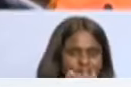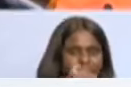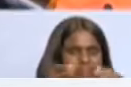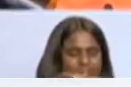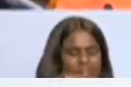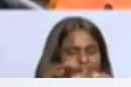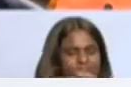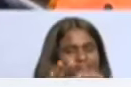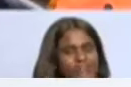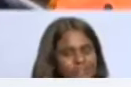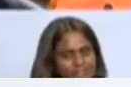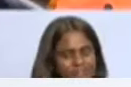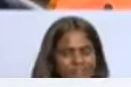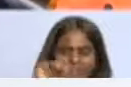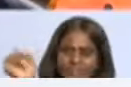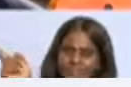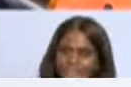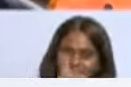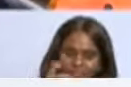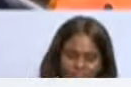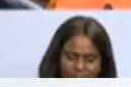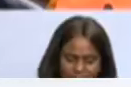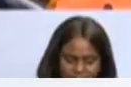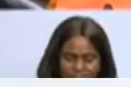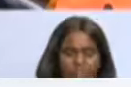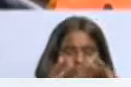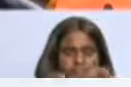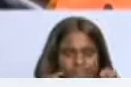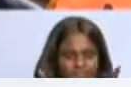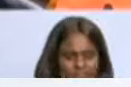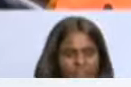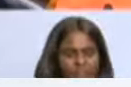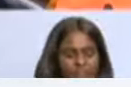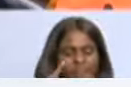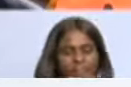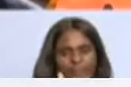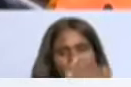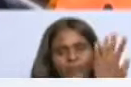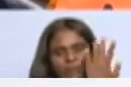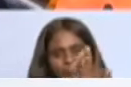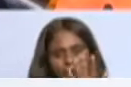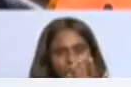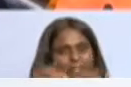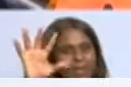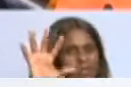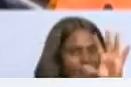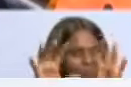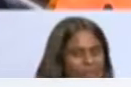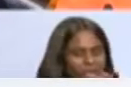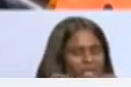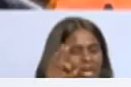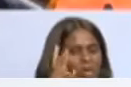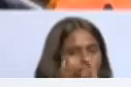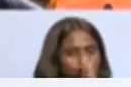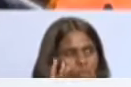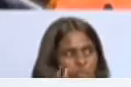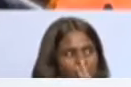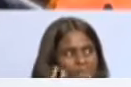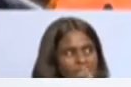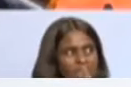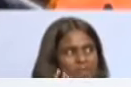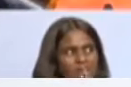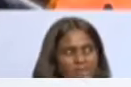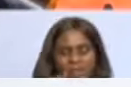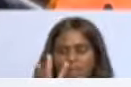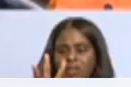country. Our researchers have also developed a rain-fed wheat variety for the first time